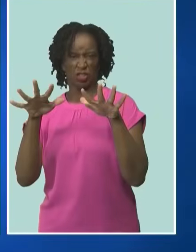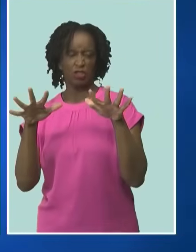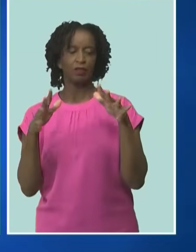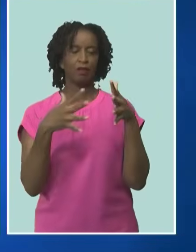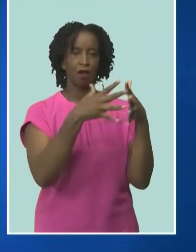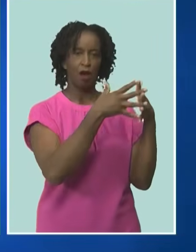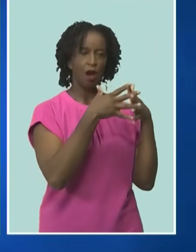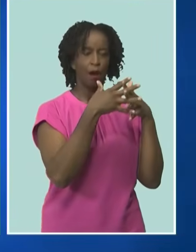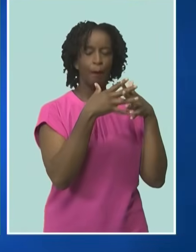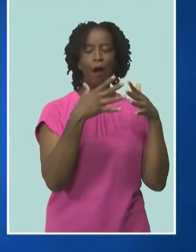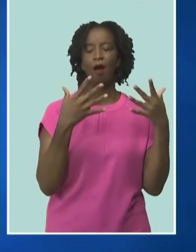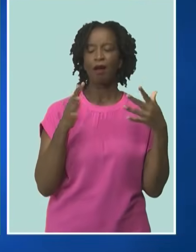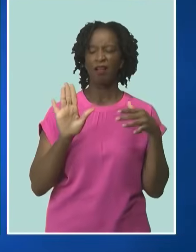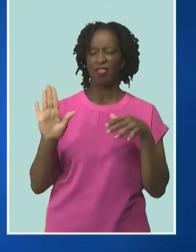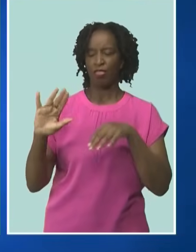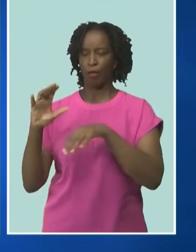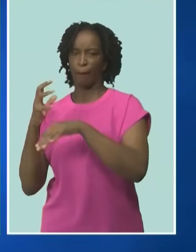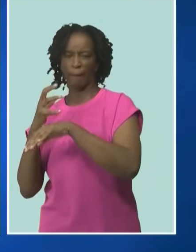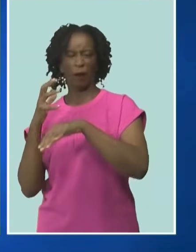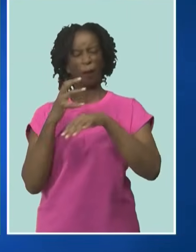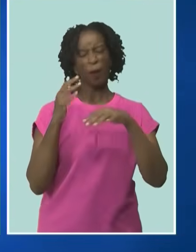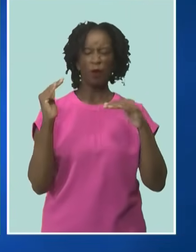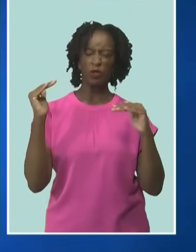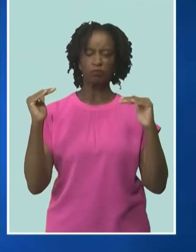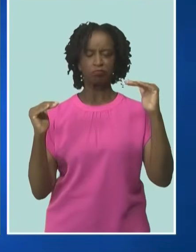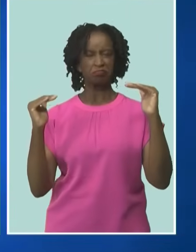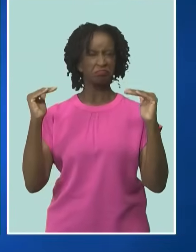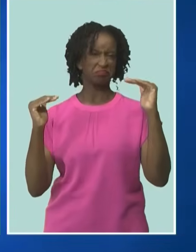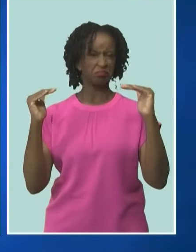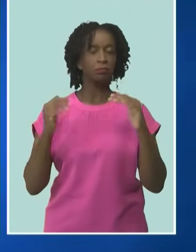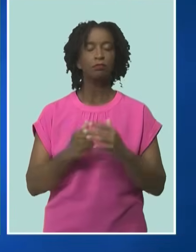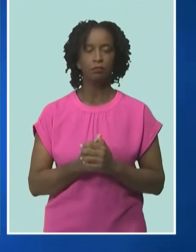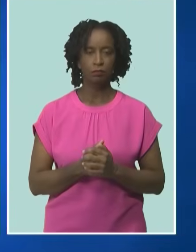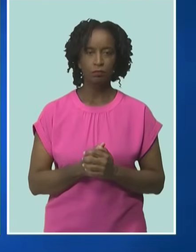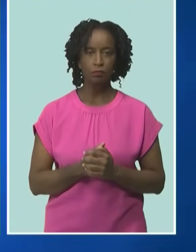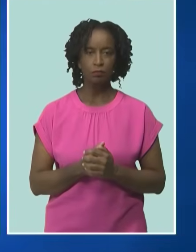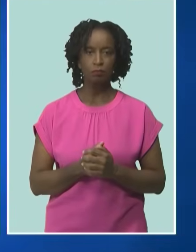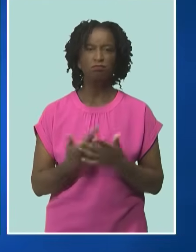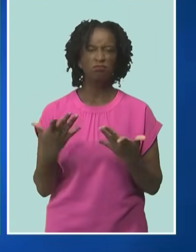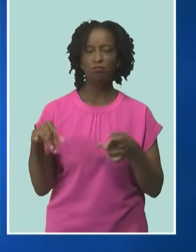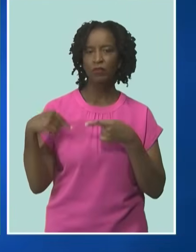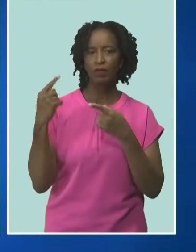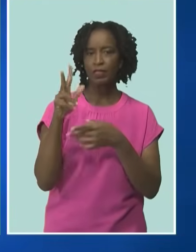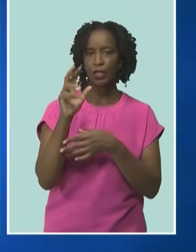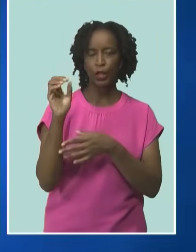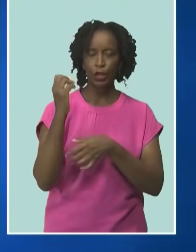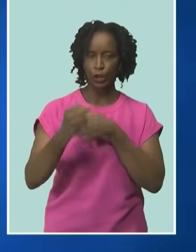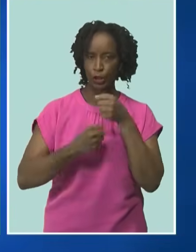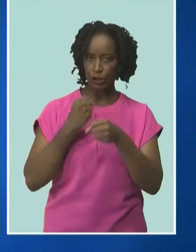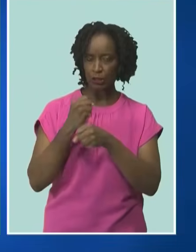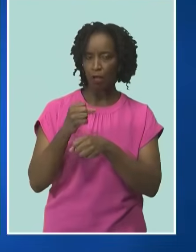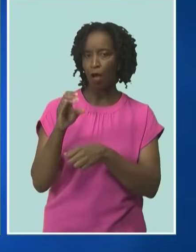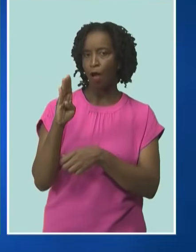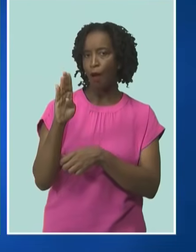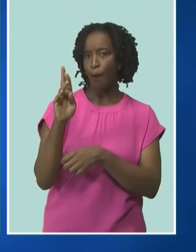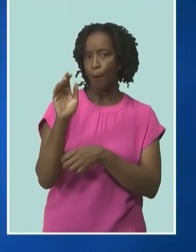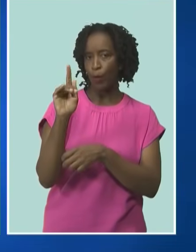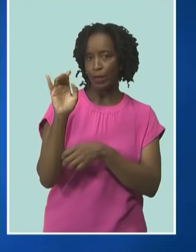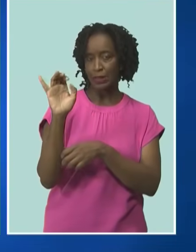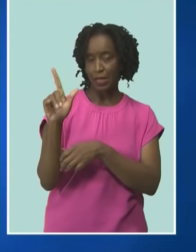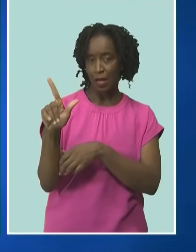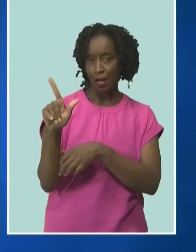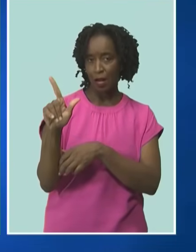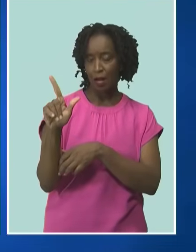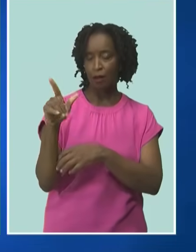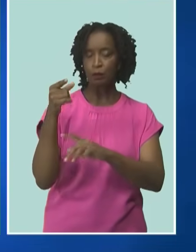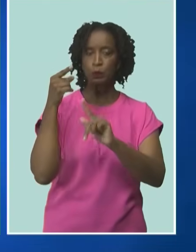past at least 30 years, Brazil is making an effort to open up and build a